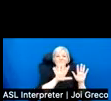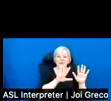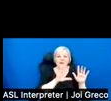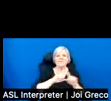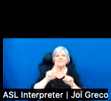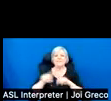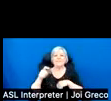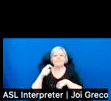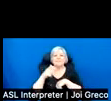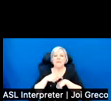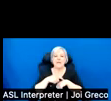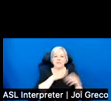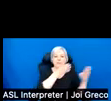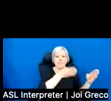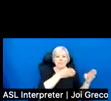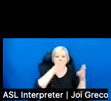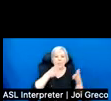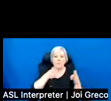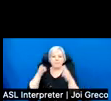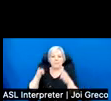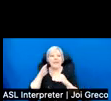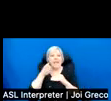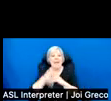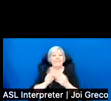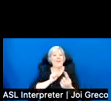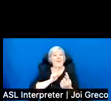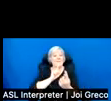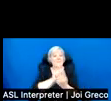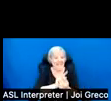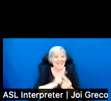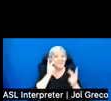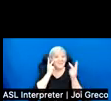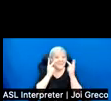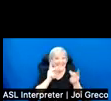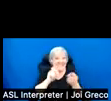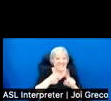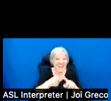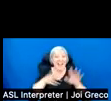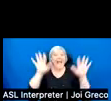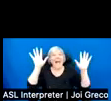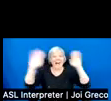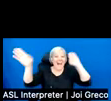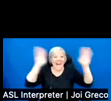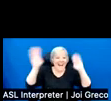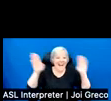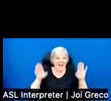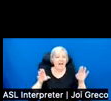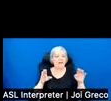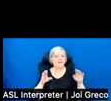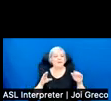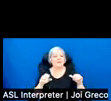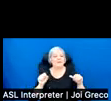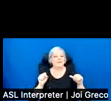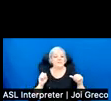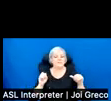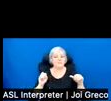time frames after the initial showing of a stimulus. And that stimulus is a photograph of a